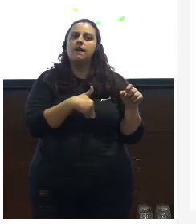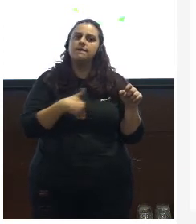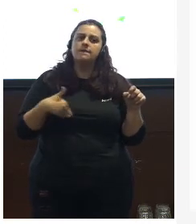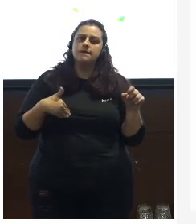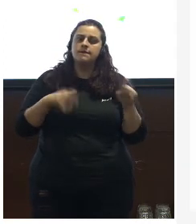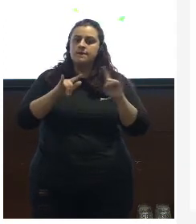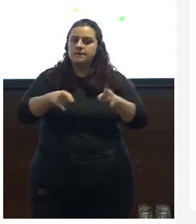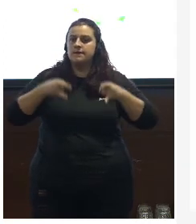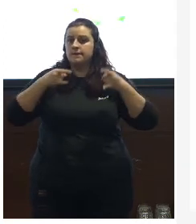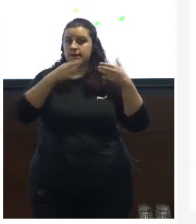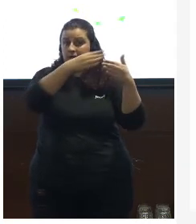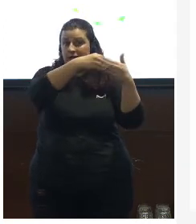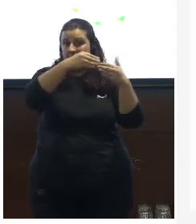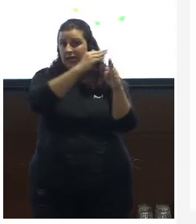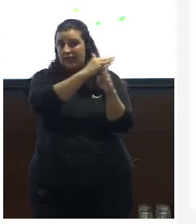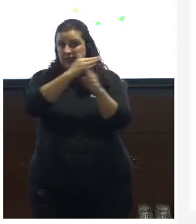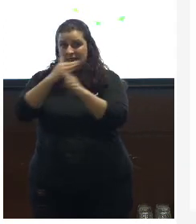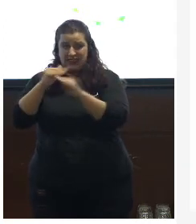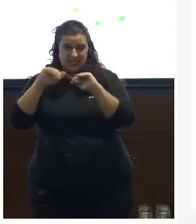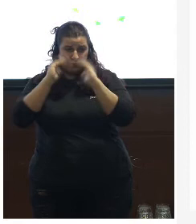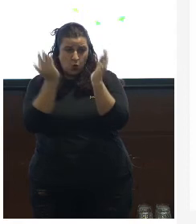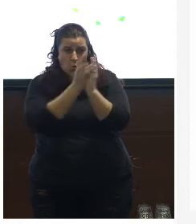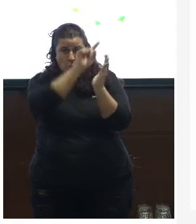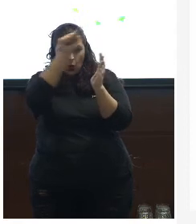region. The thing is,